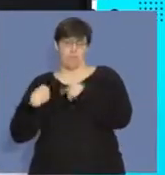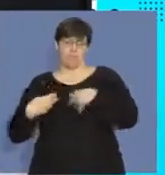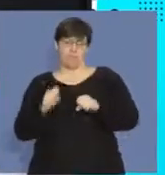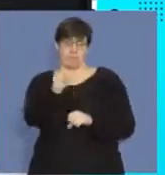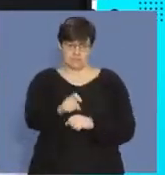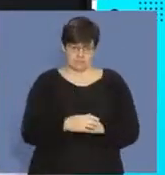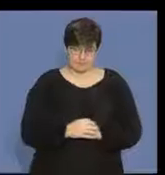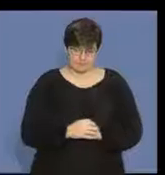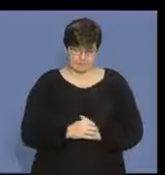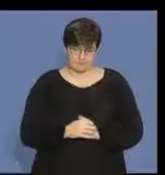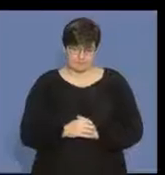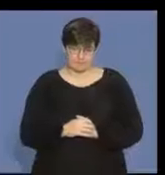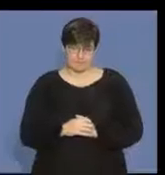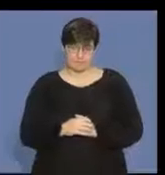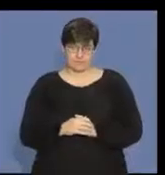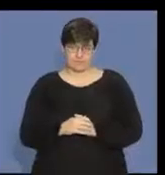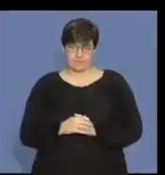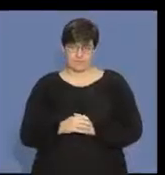lesson.